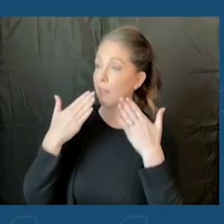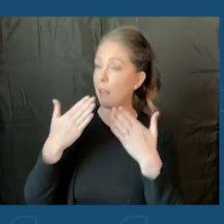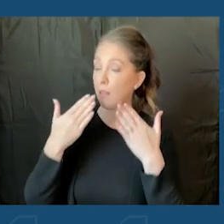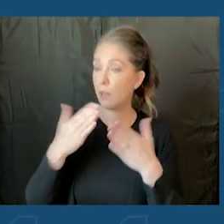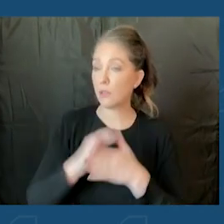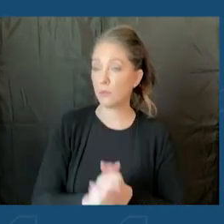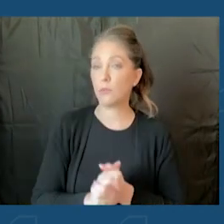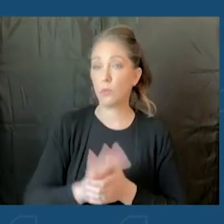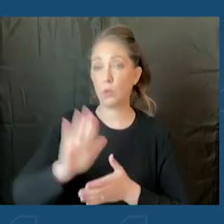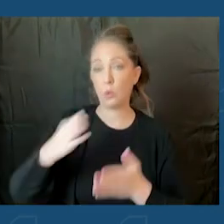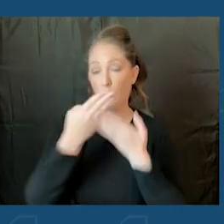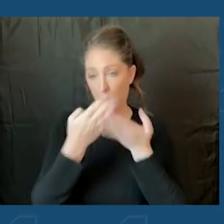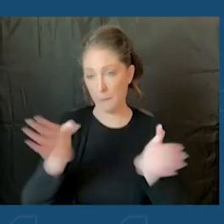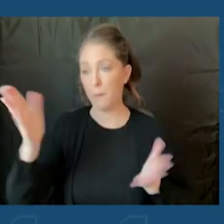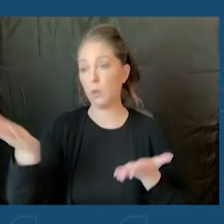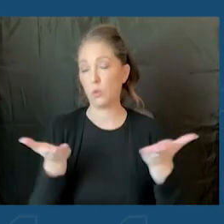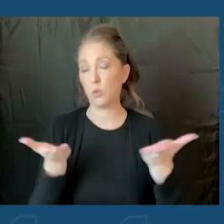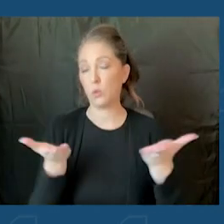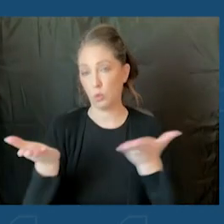public service as well.